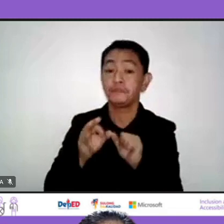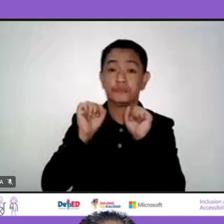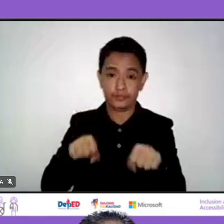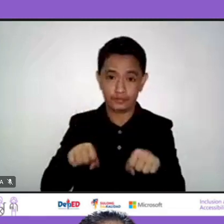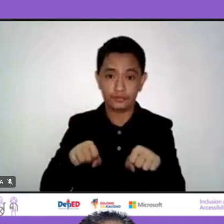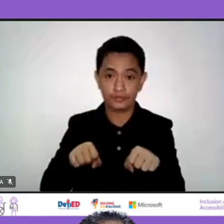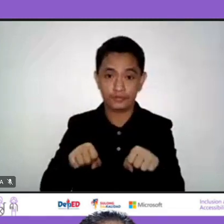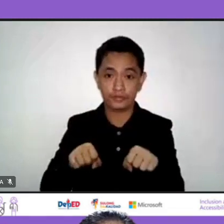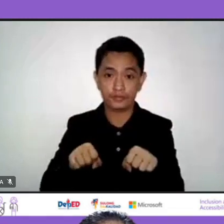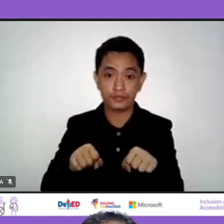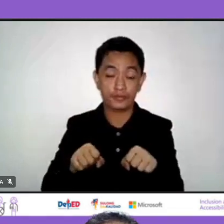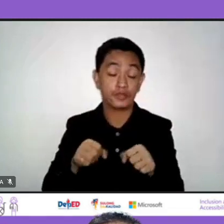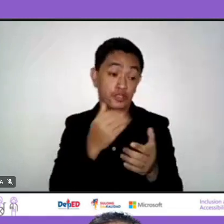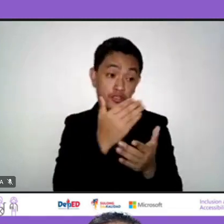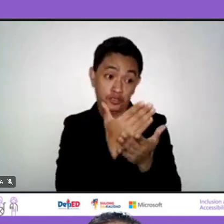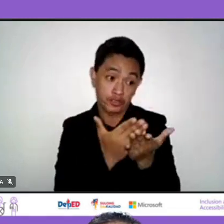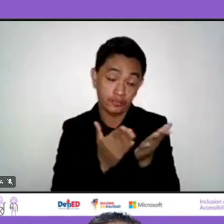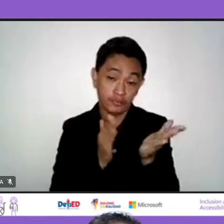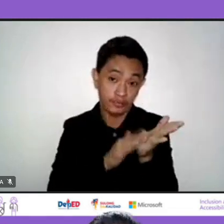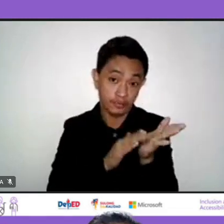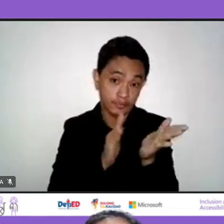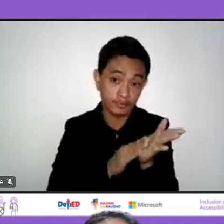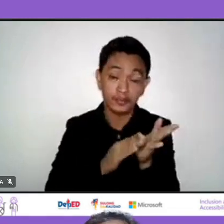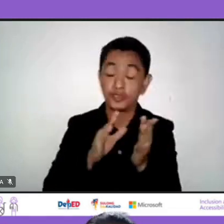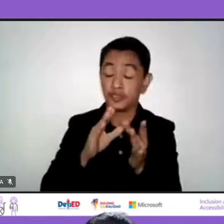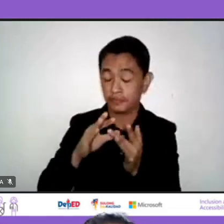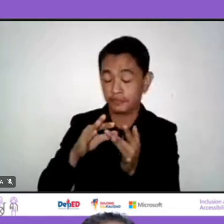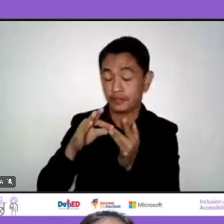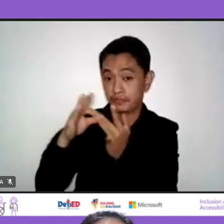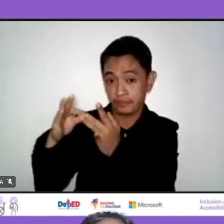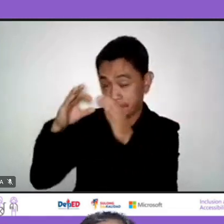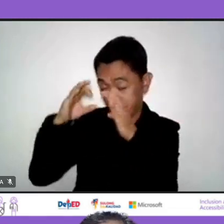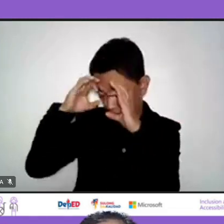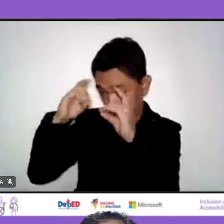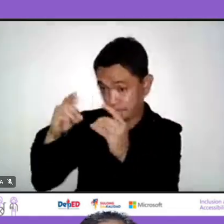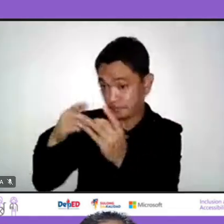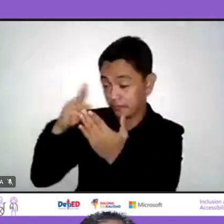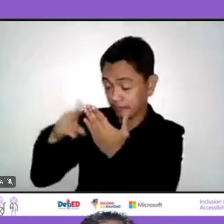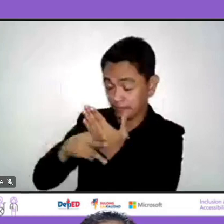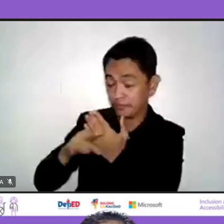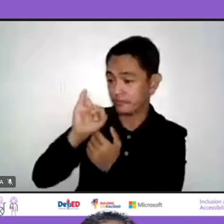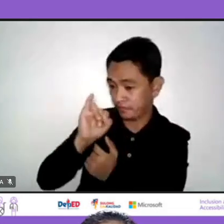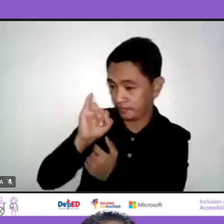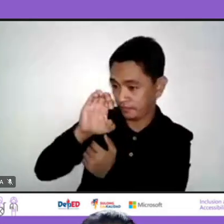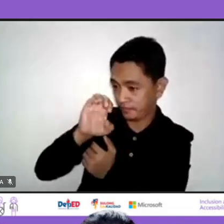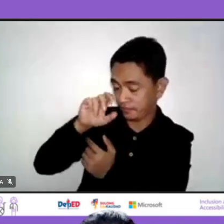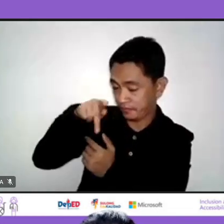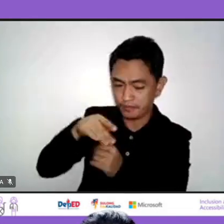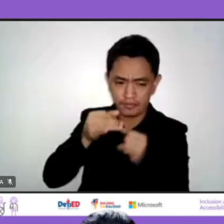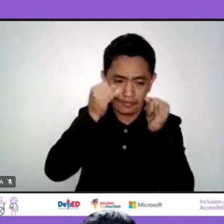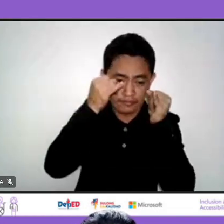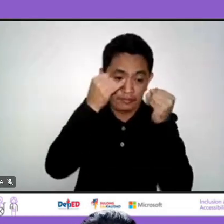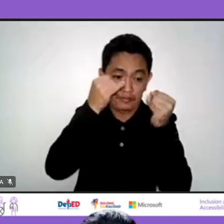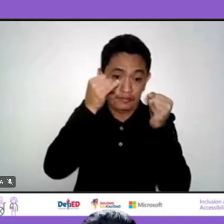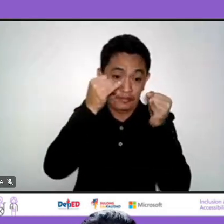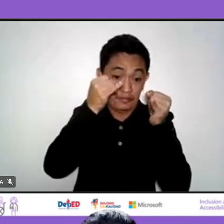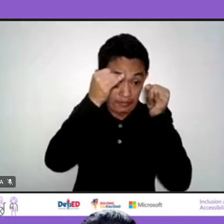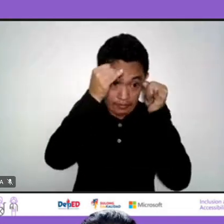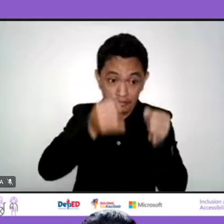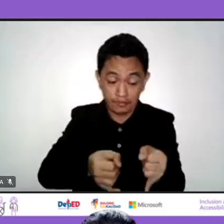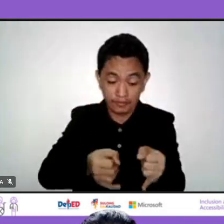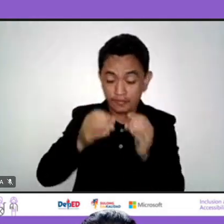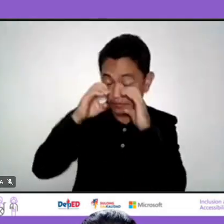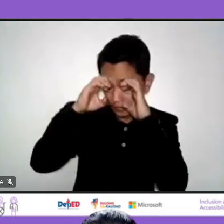grading system. I think that is workable. For some schools with special ed